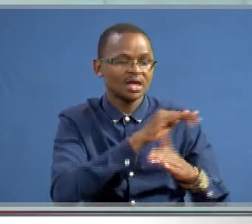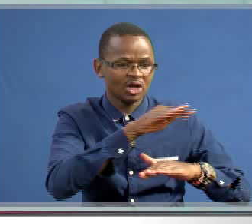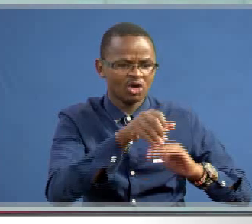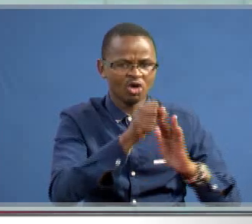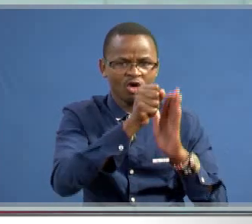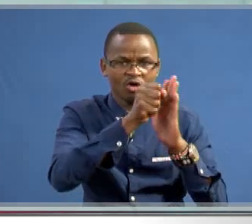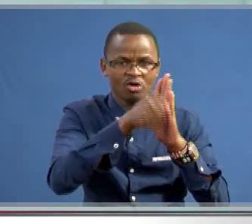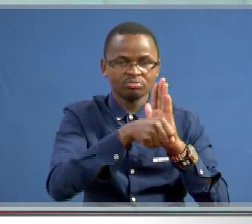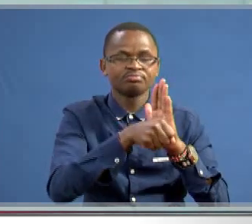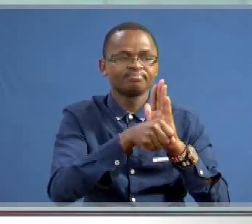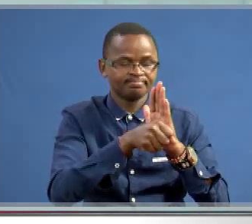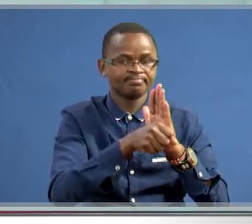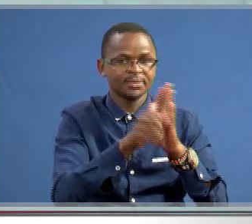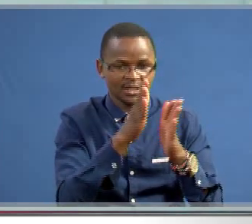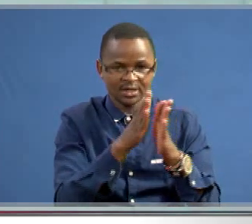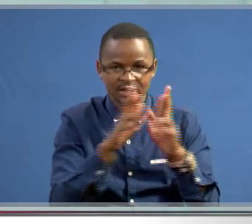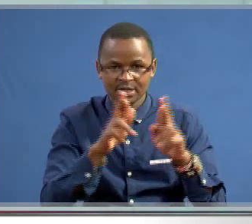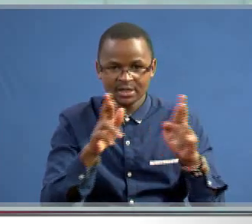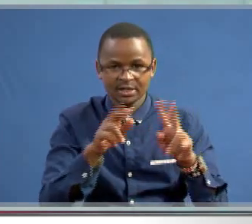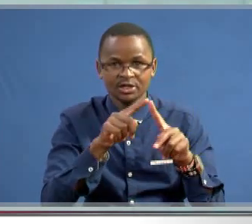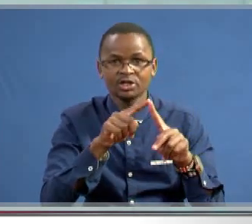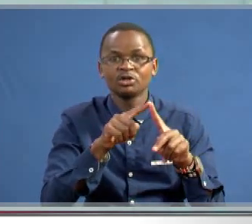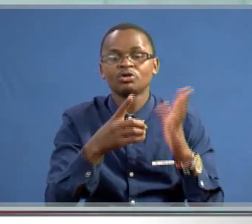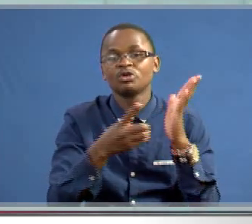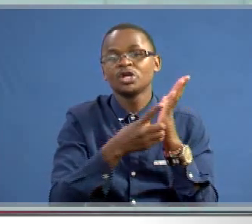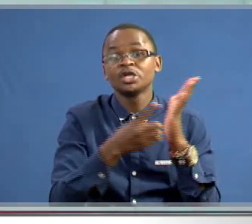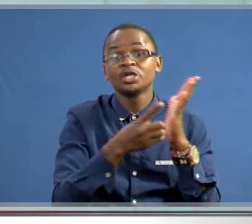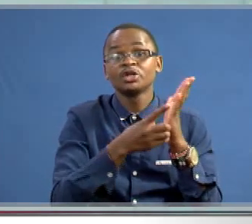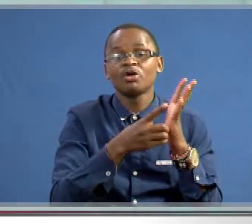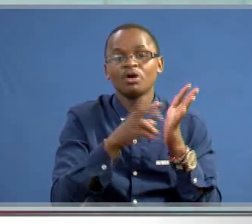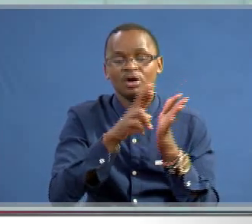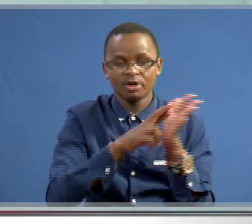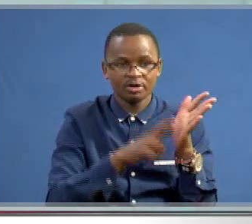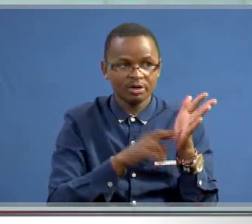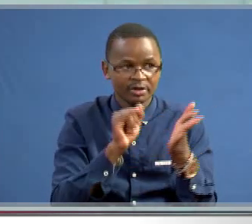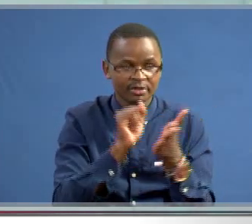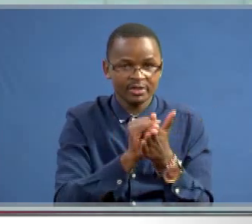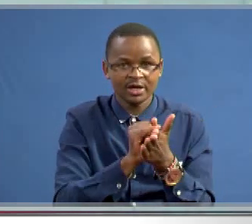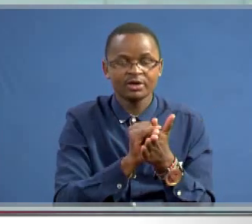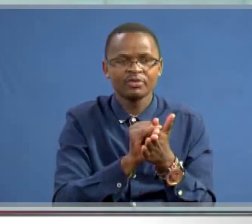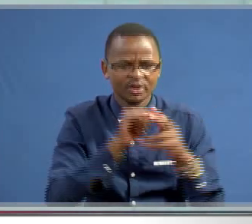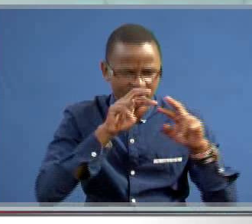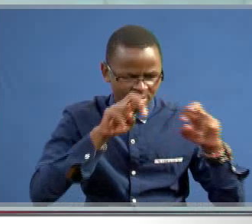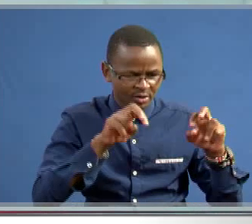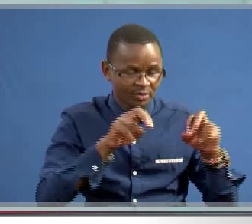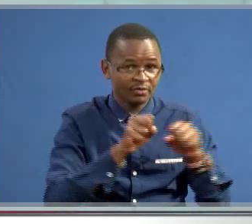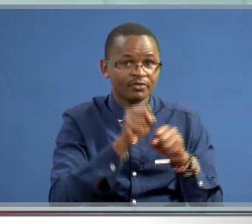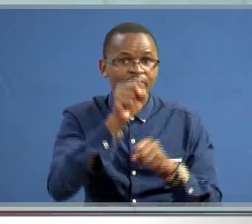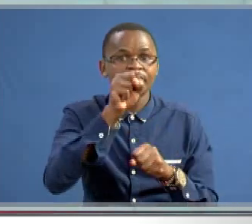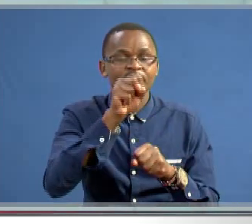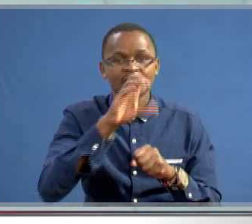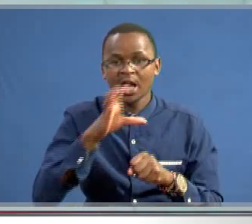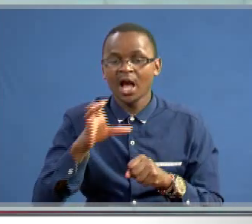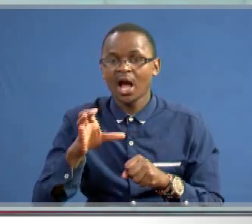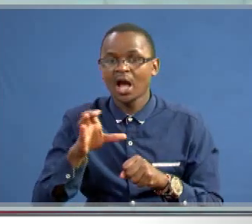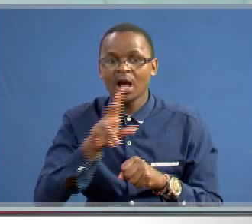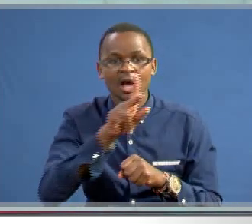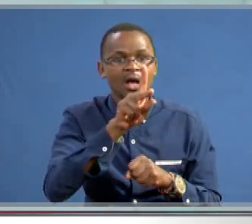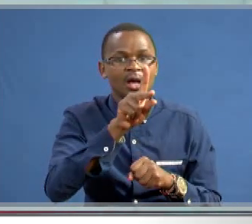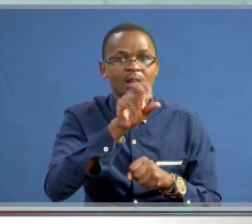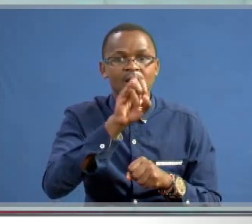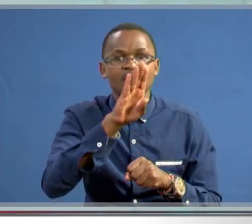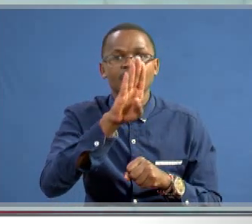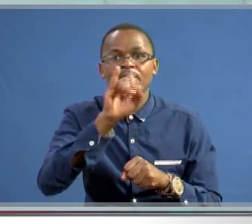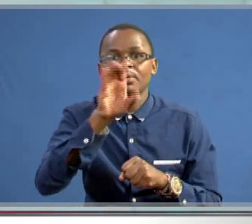systems are on course to initiate their digital registration that will be piloted in 15 colleges cabrito